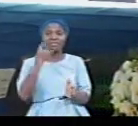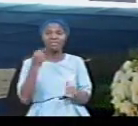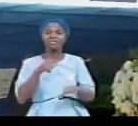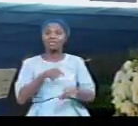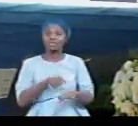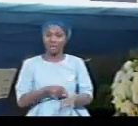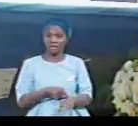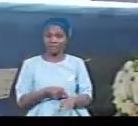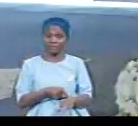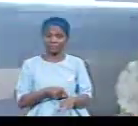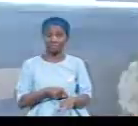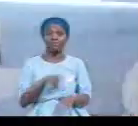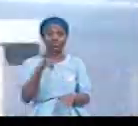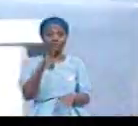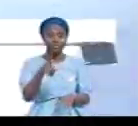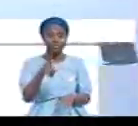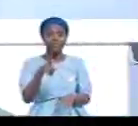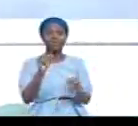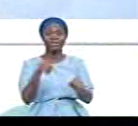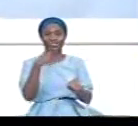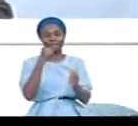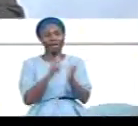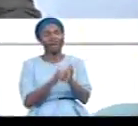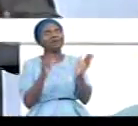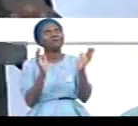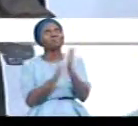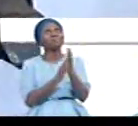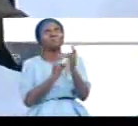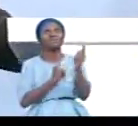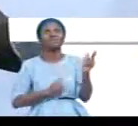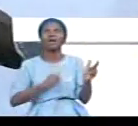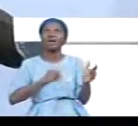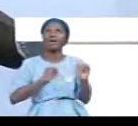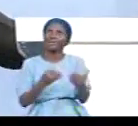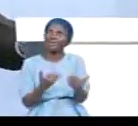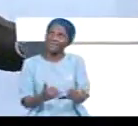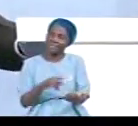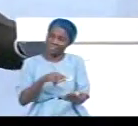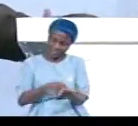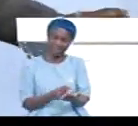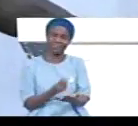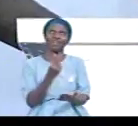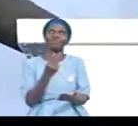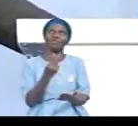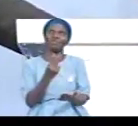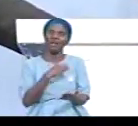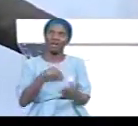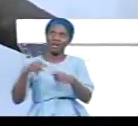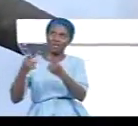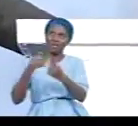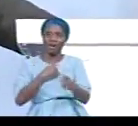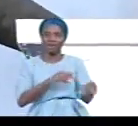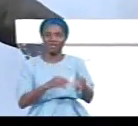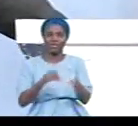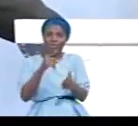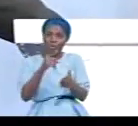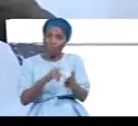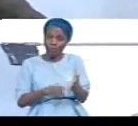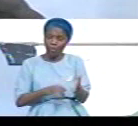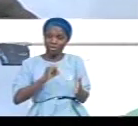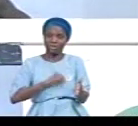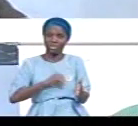time you say, praise the Lord, I cannot get up and go and do what I'm supposed to